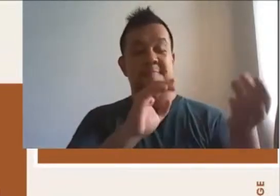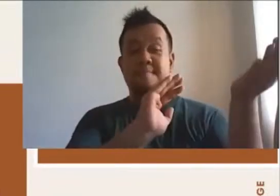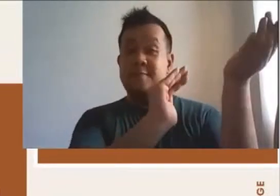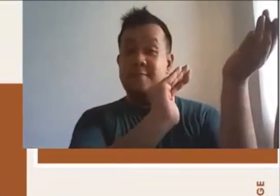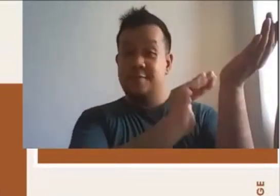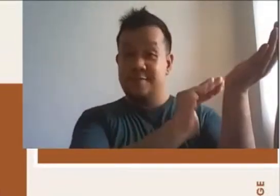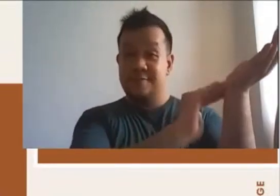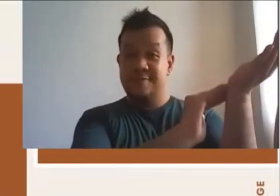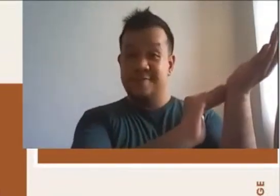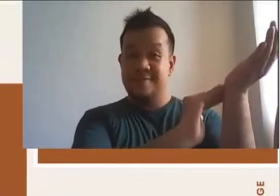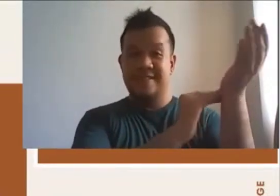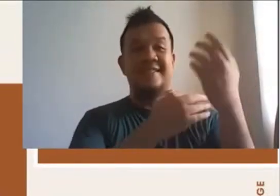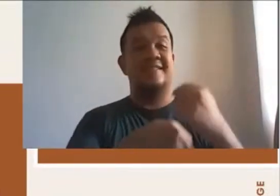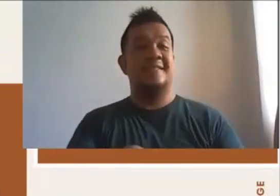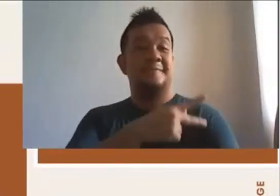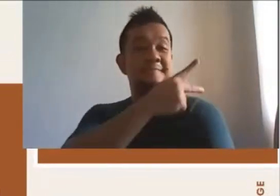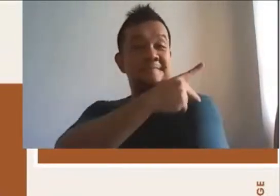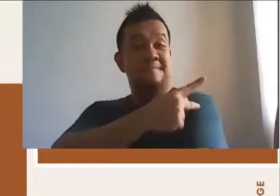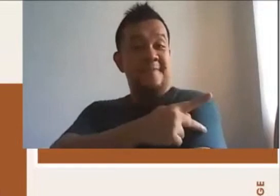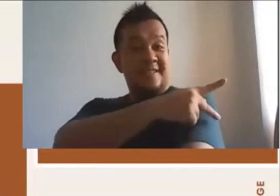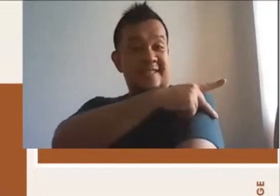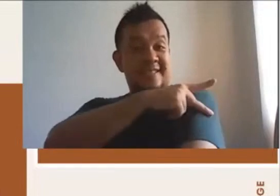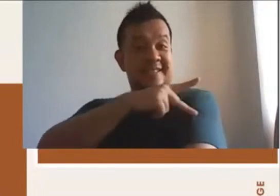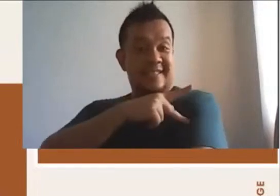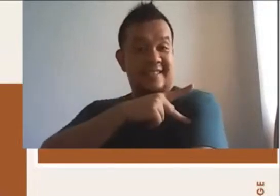nurse, dentist,